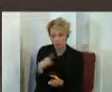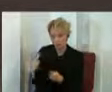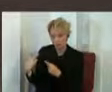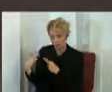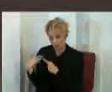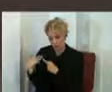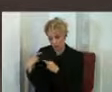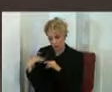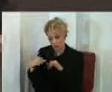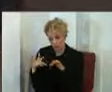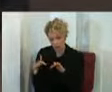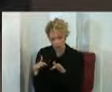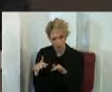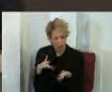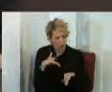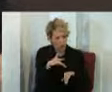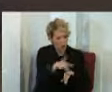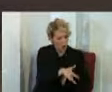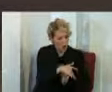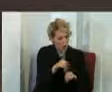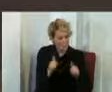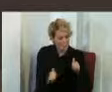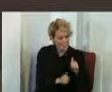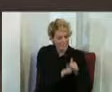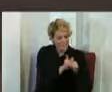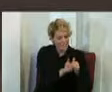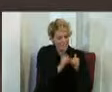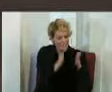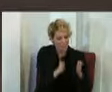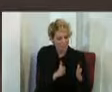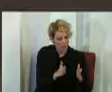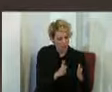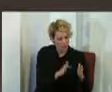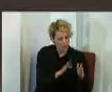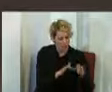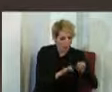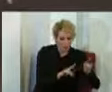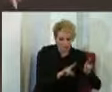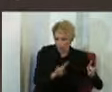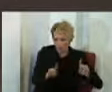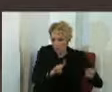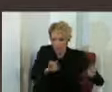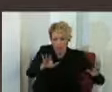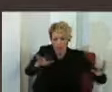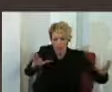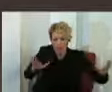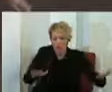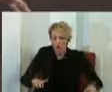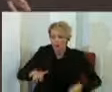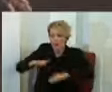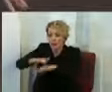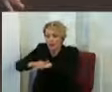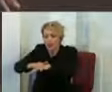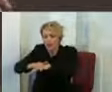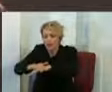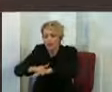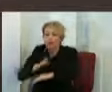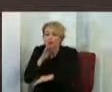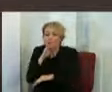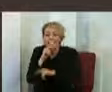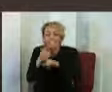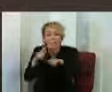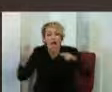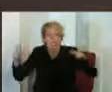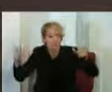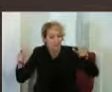disciples, when they were driven out of that immediate room, found themselves not just speaking in tongues, but laying hands on people, and they were healed.